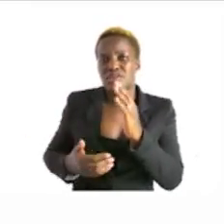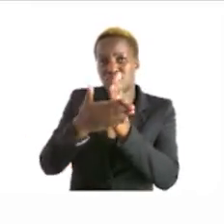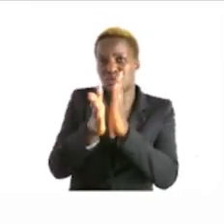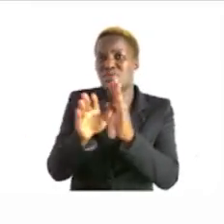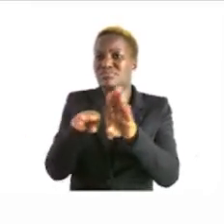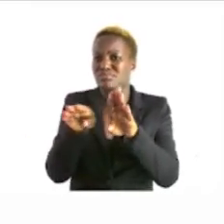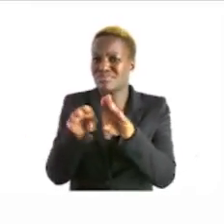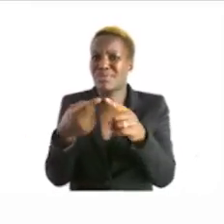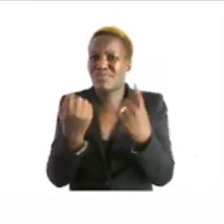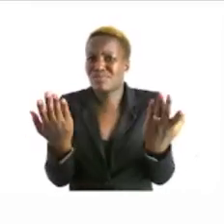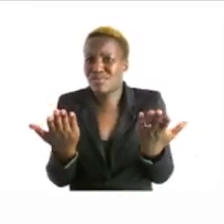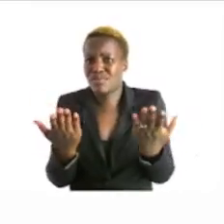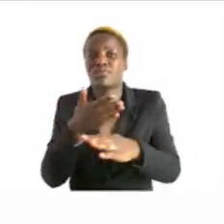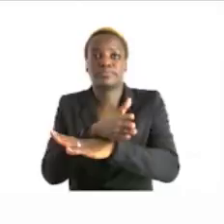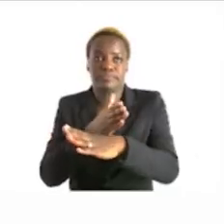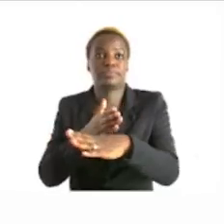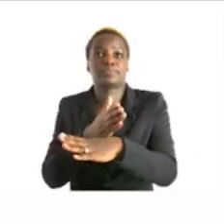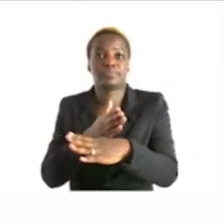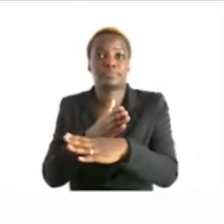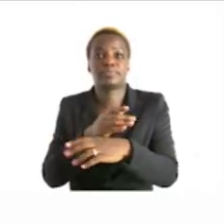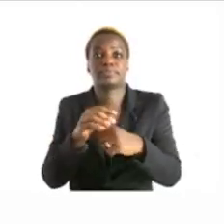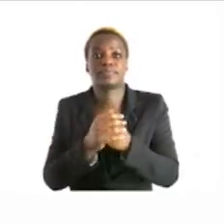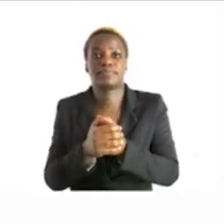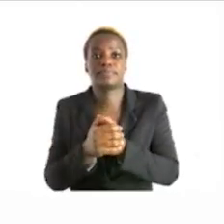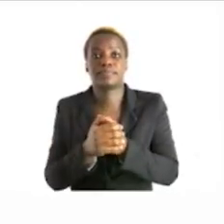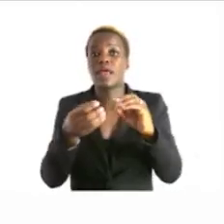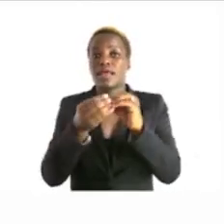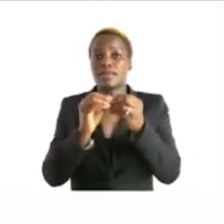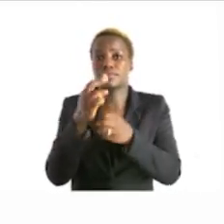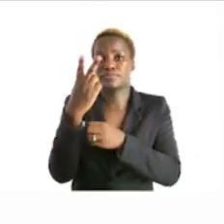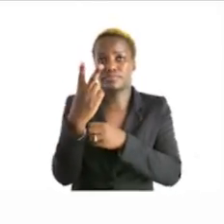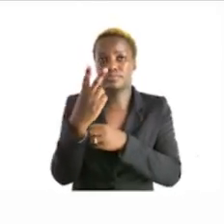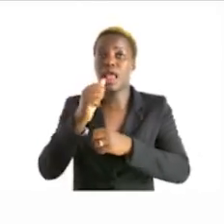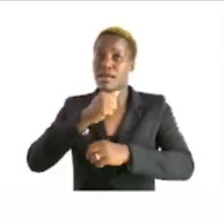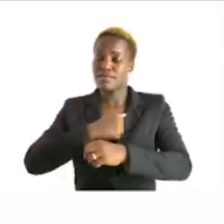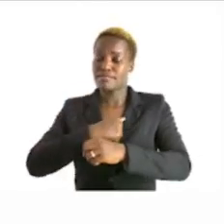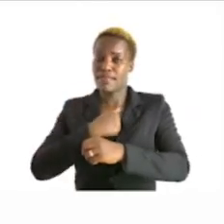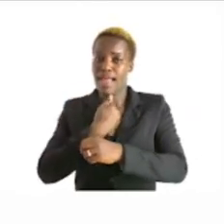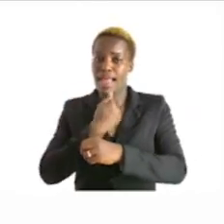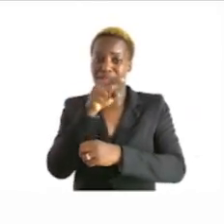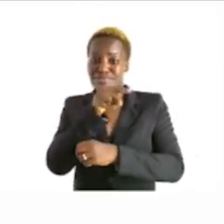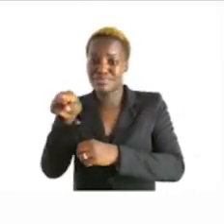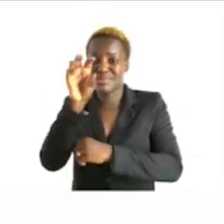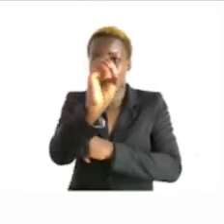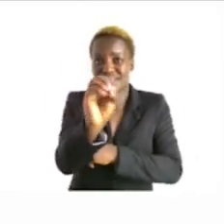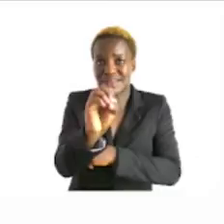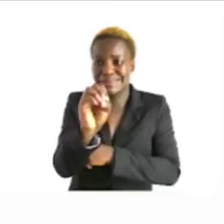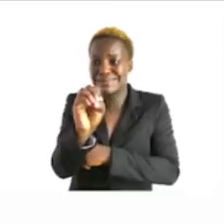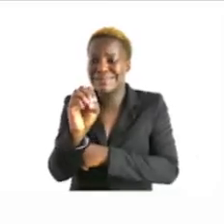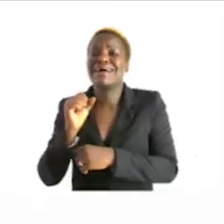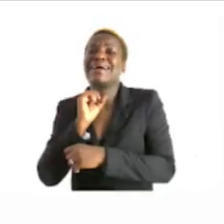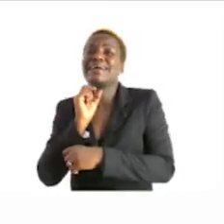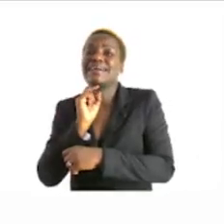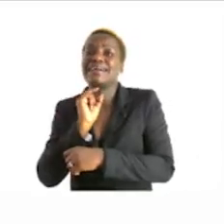wood as well let us quickly look at number two my da da da is heavy